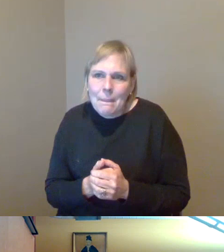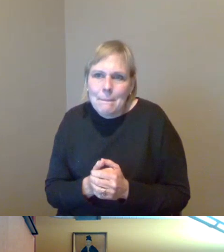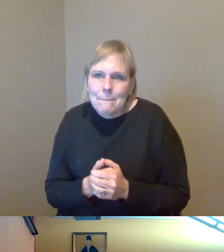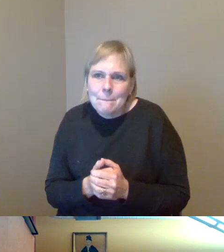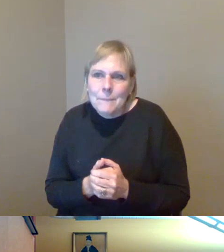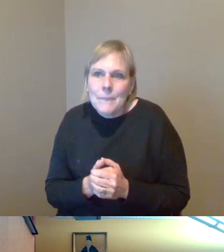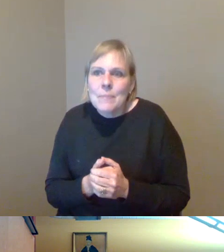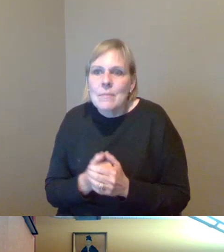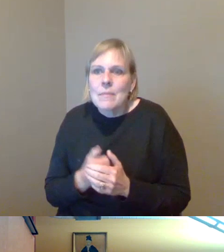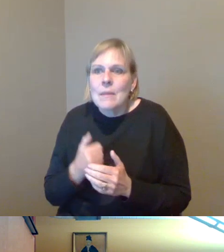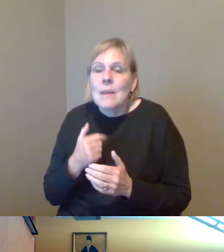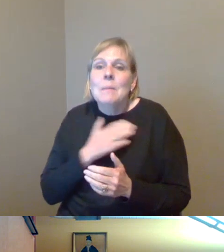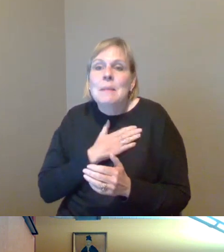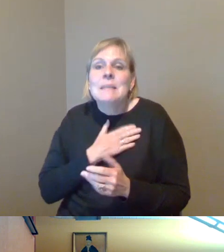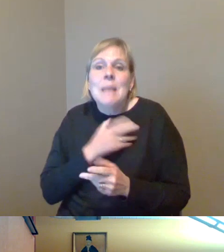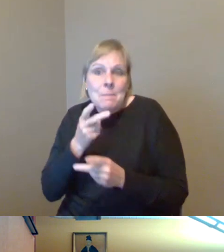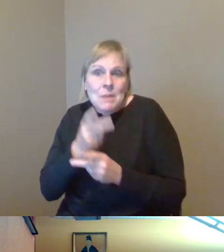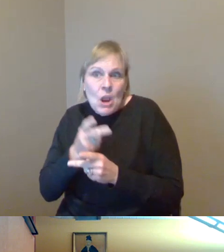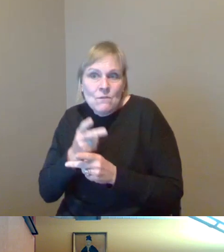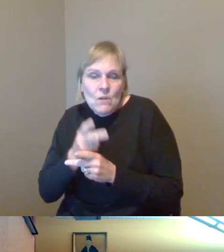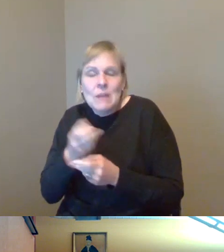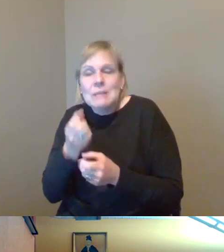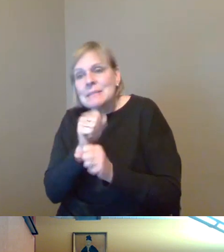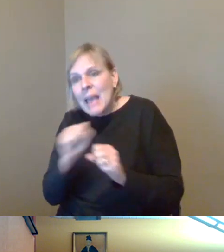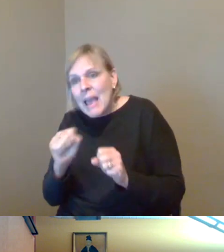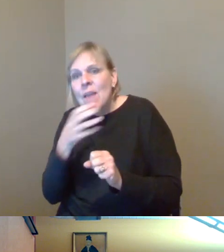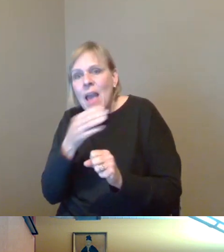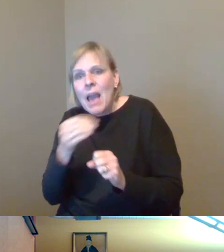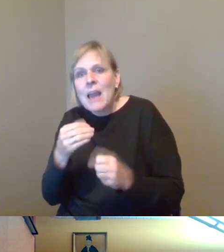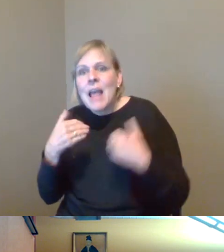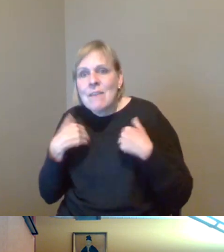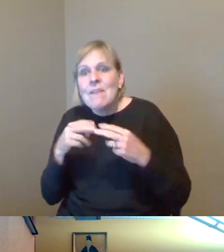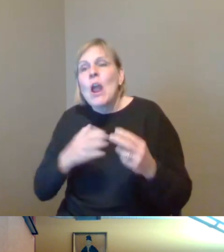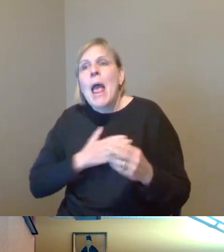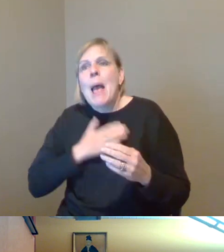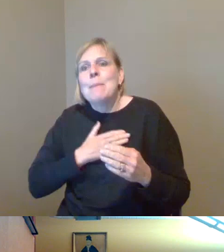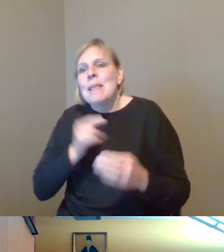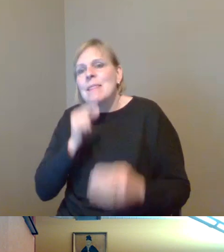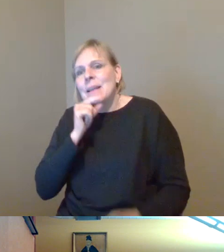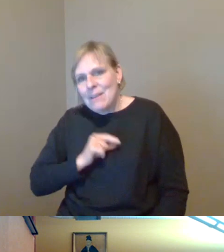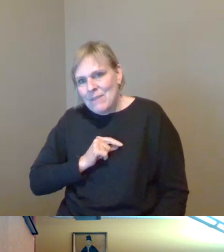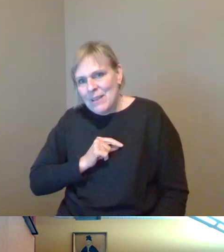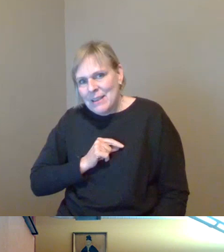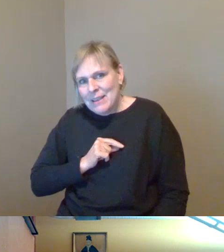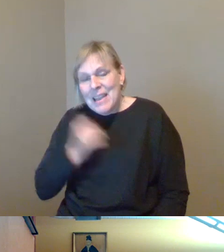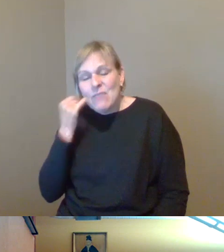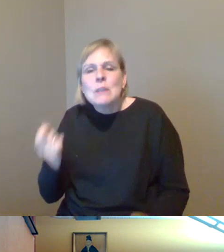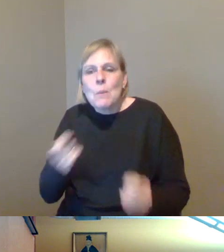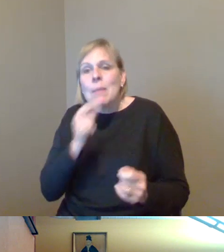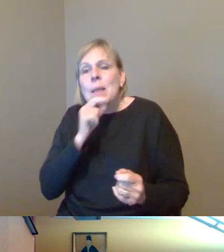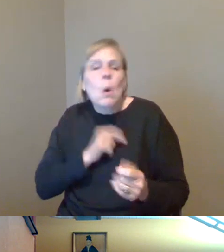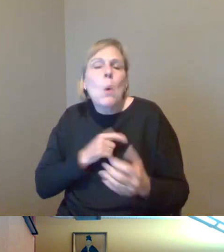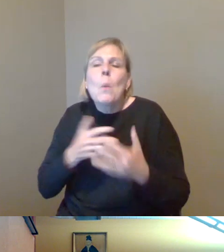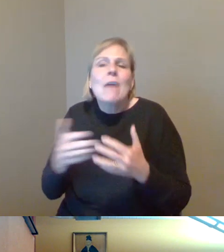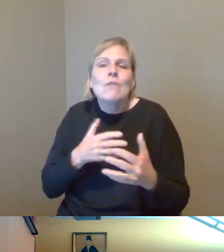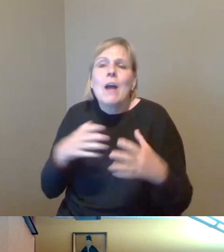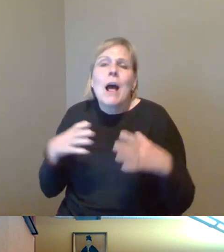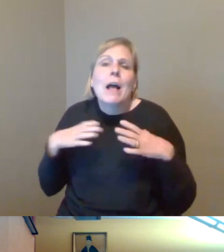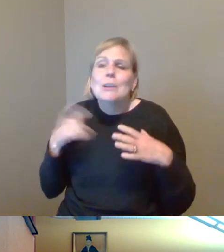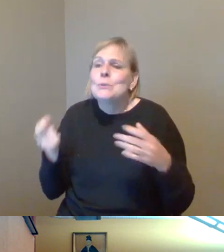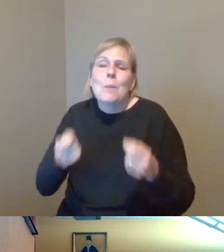And I ditto that. Please be careful and safe and have a very happy Thanksgiving if you celebrate Thanksgiving or whatever holidays